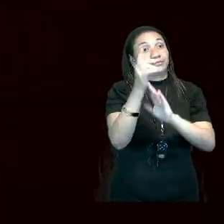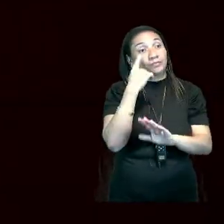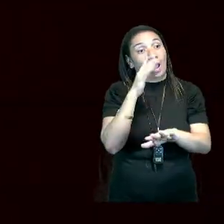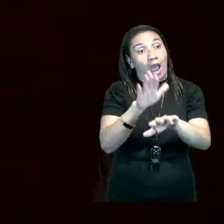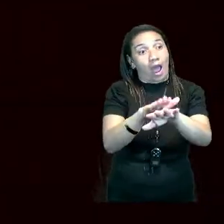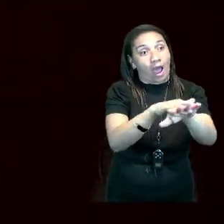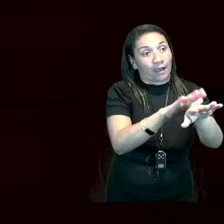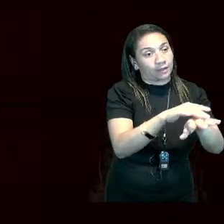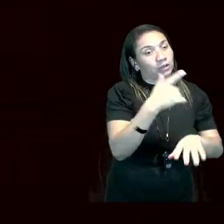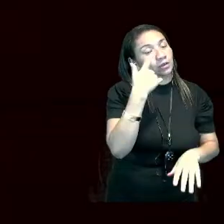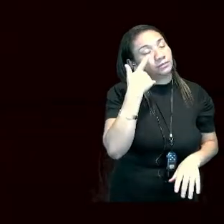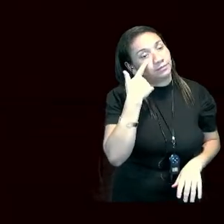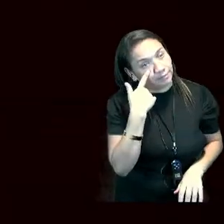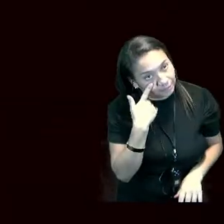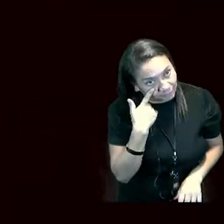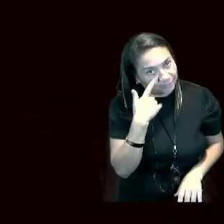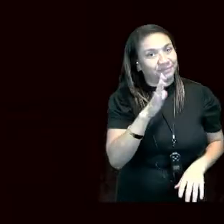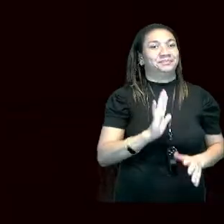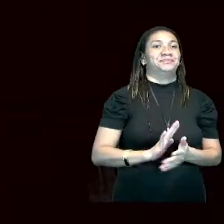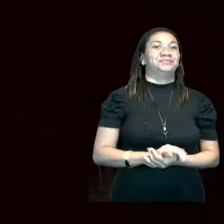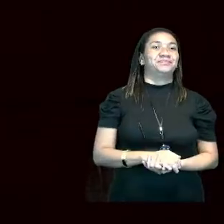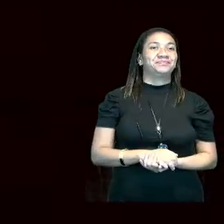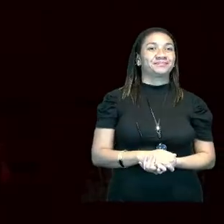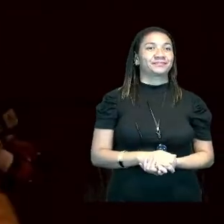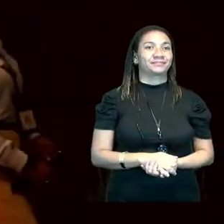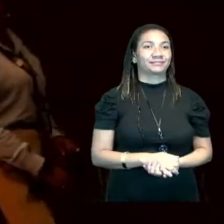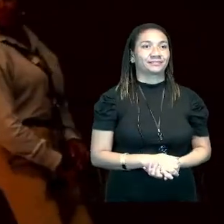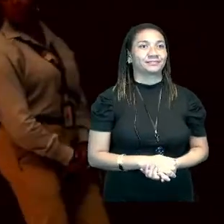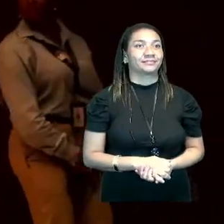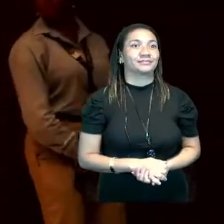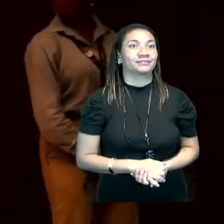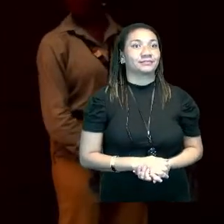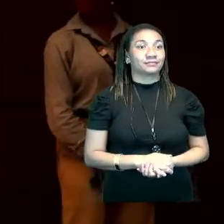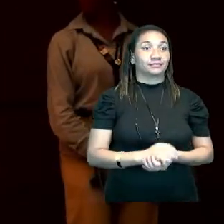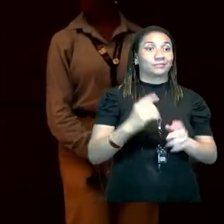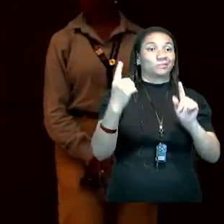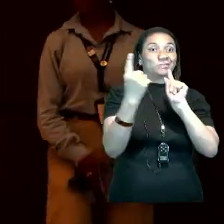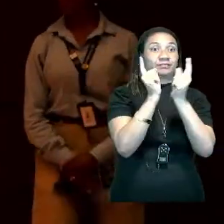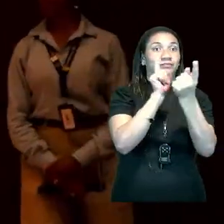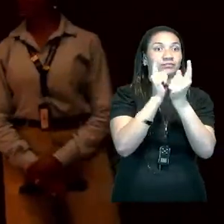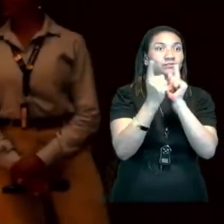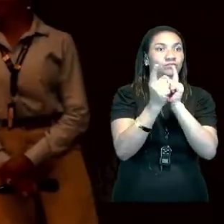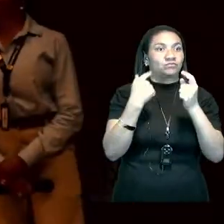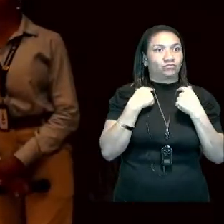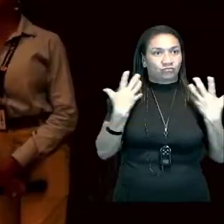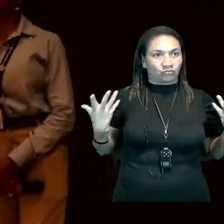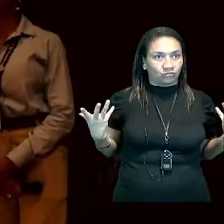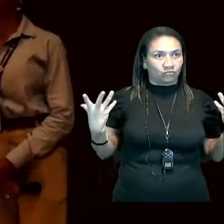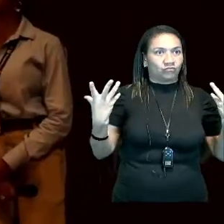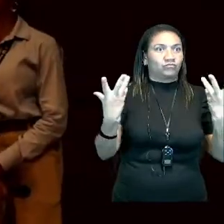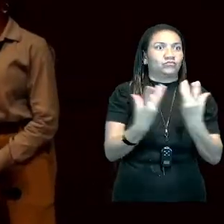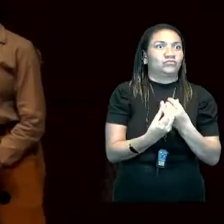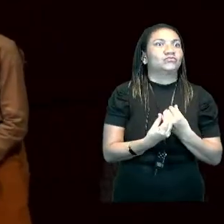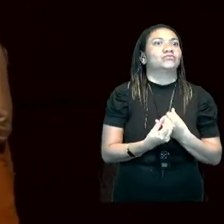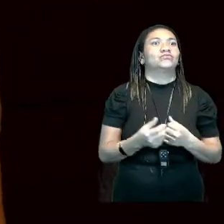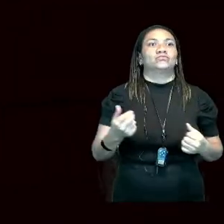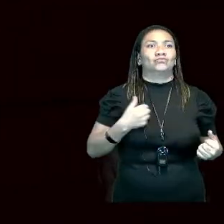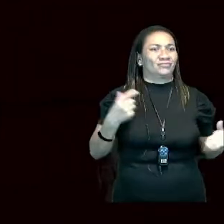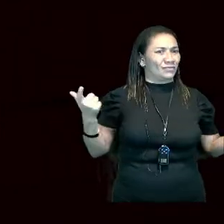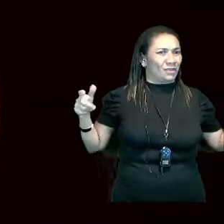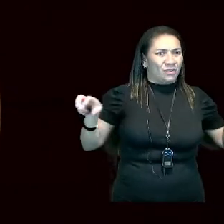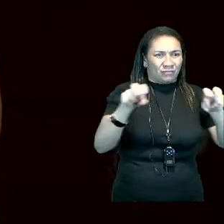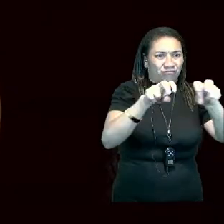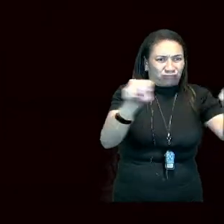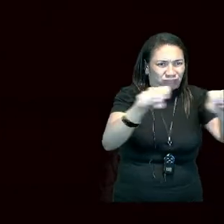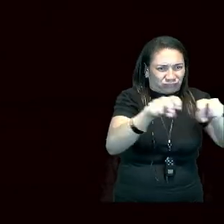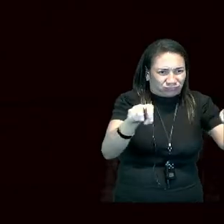there are several things that we need to keep in mind. The first thing is that this event is inviting us to be together.